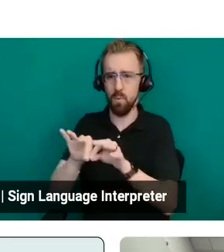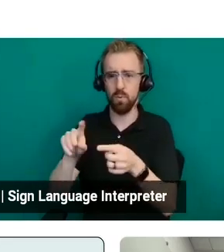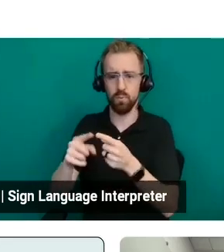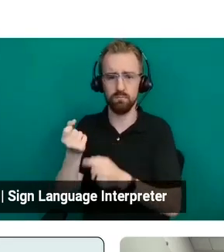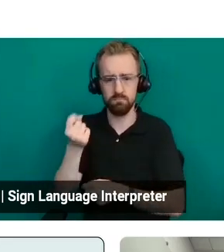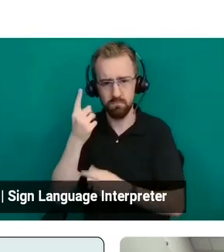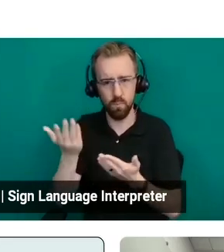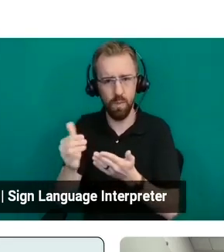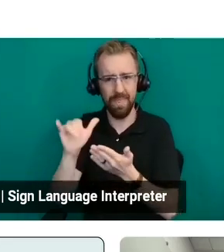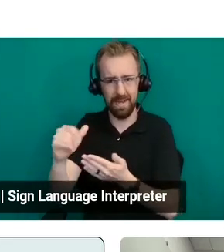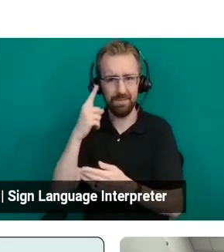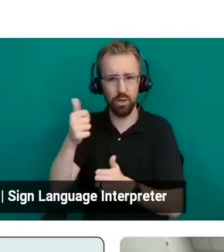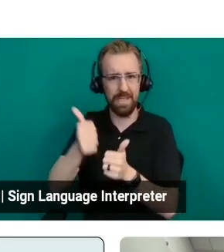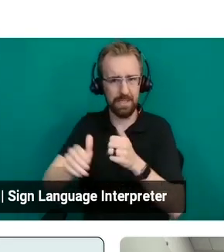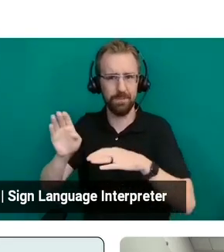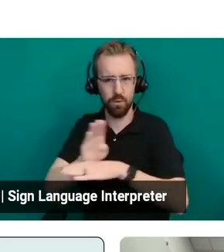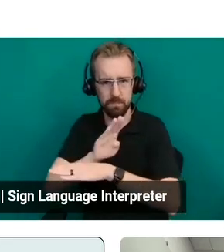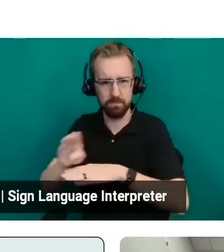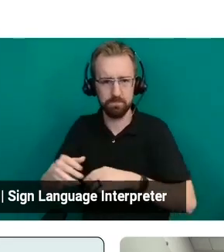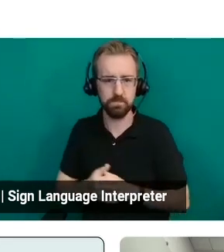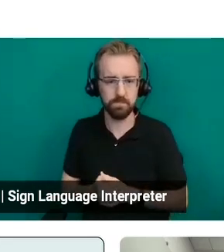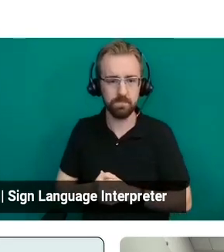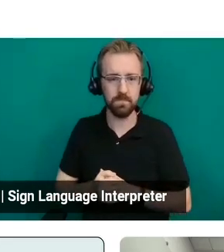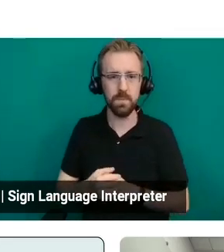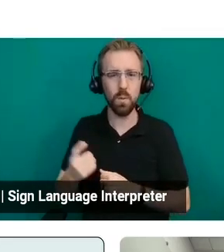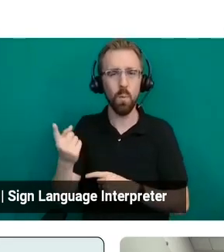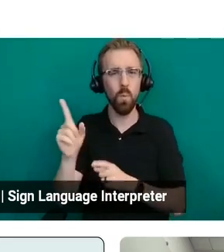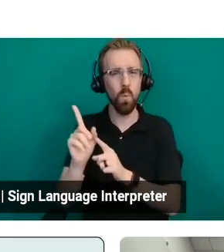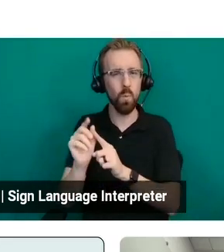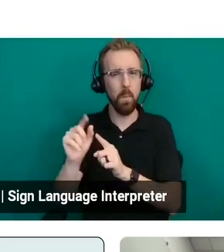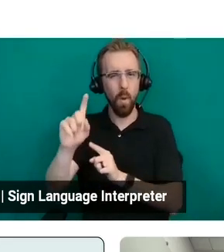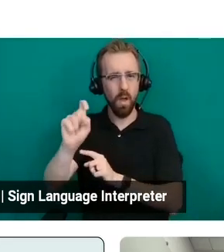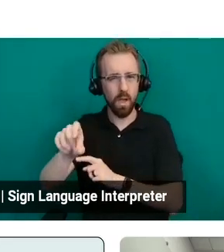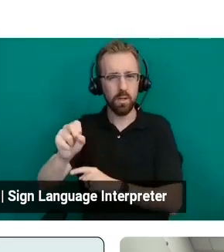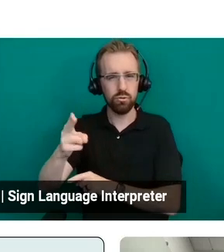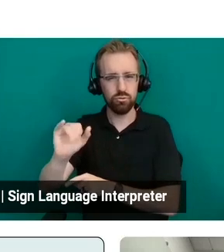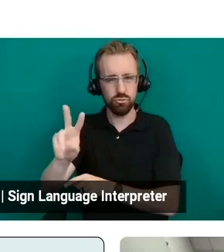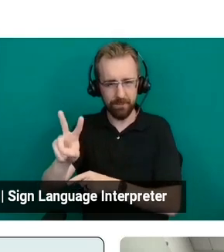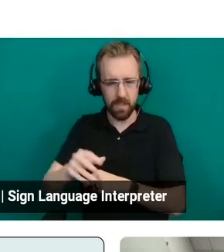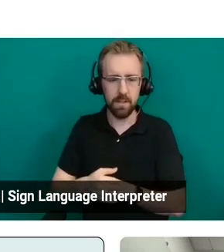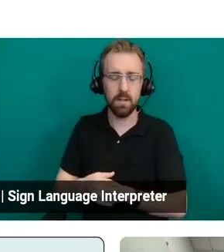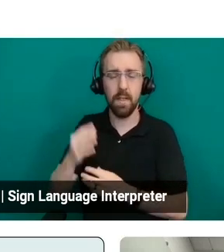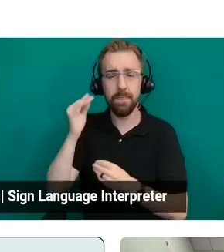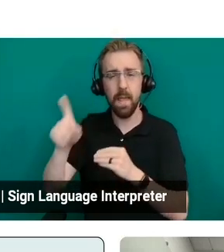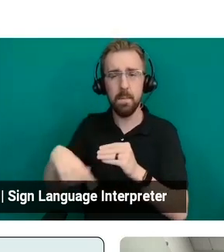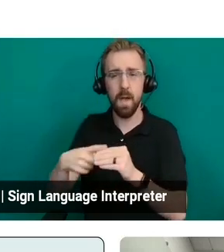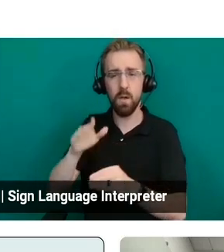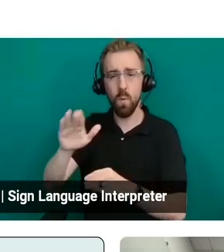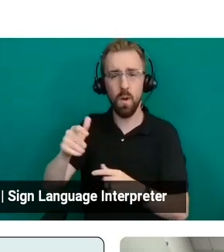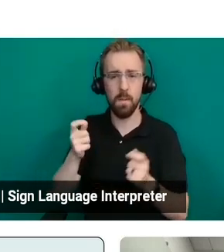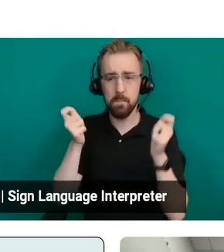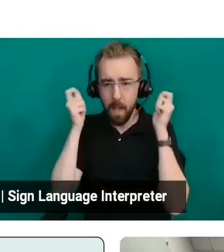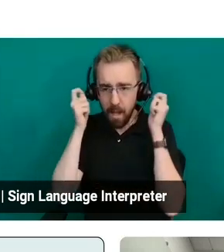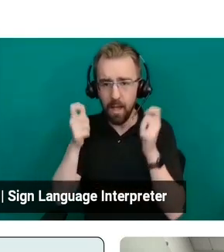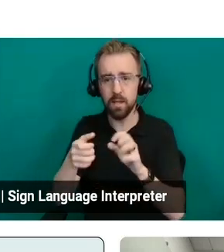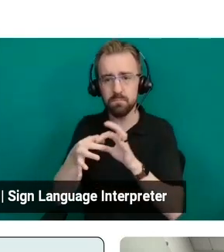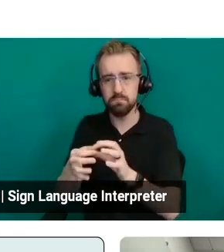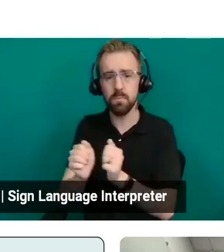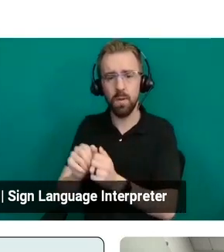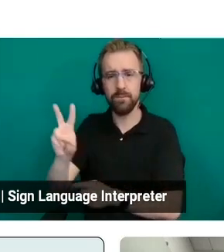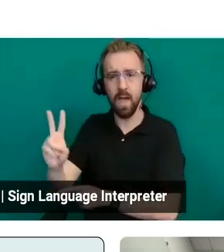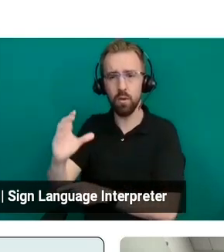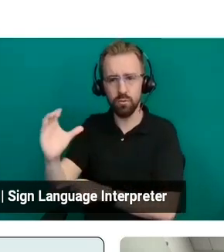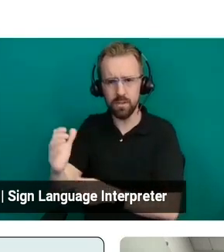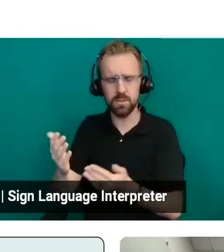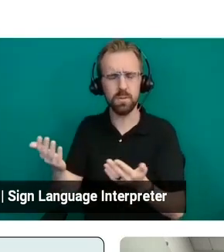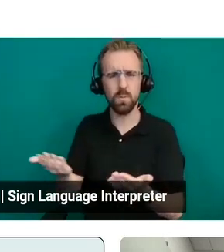what those are for each firm. And so Shiv, one more question for you. Thinking about your podcast on value creation, right? What trends